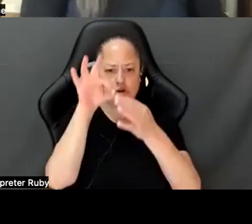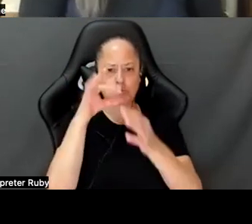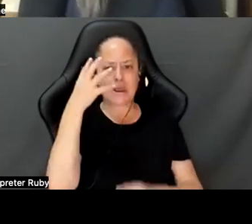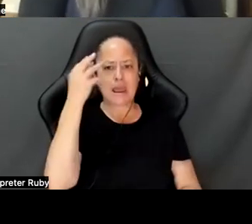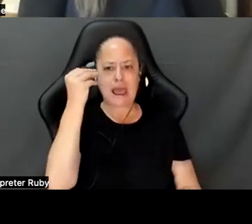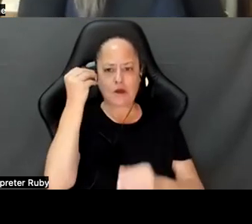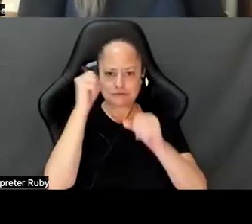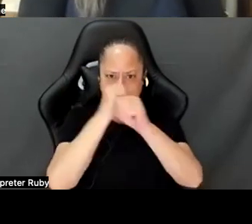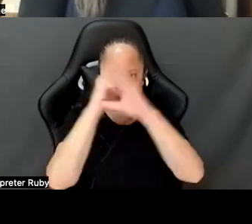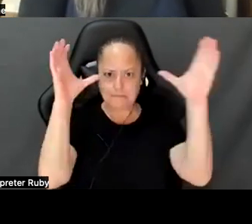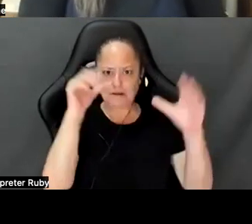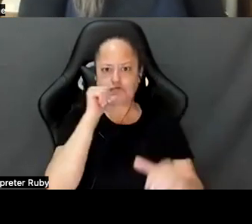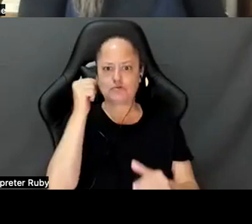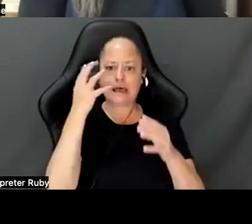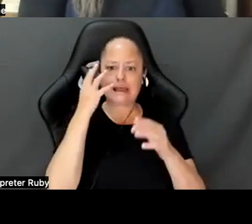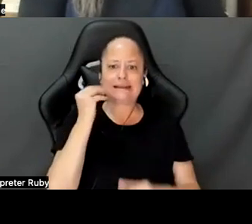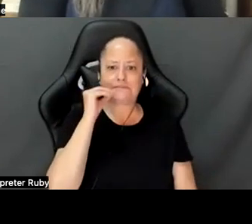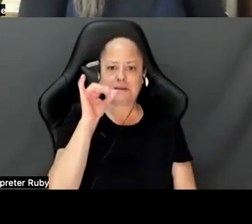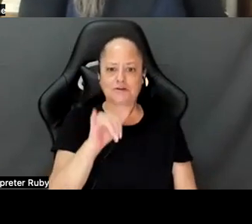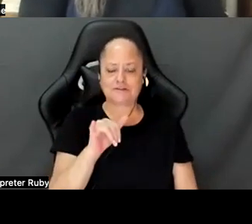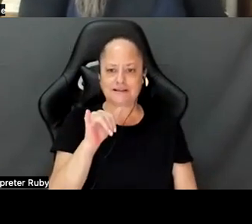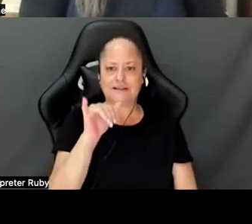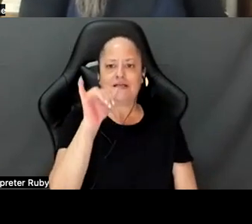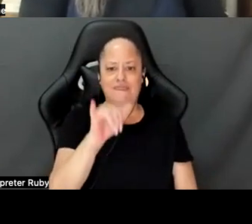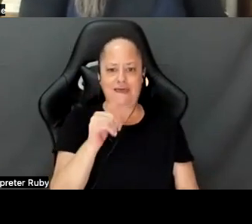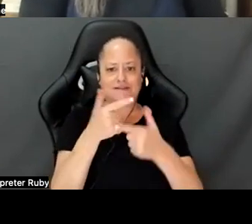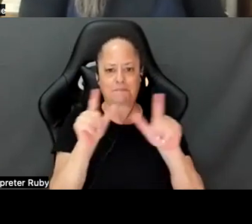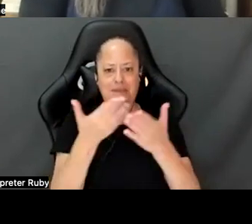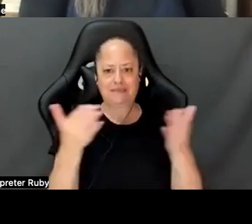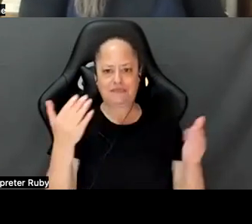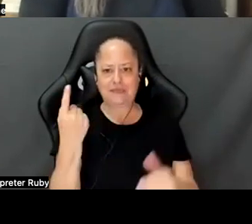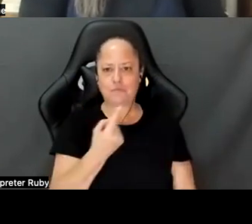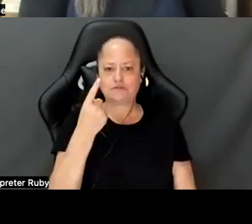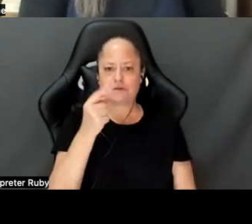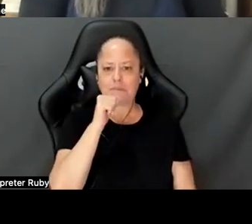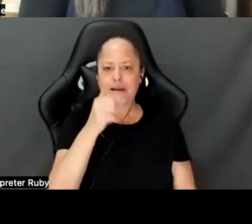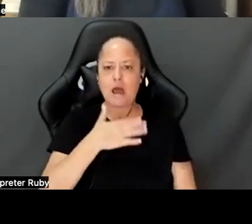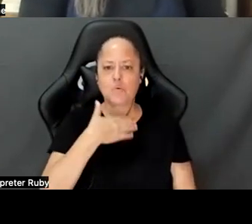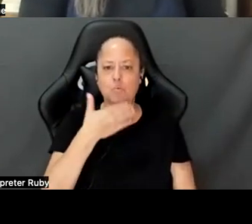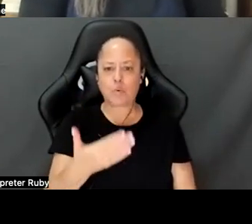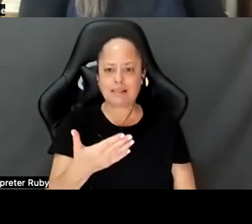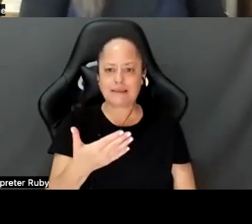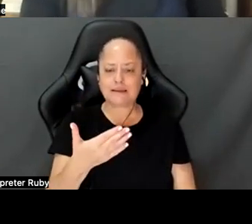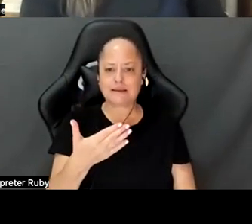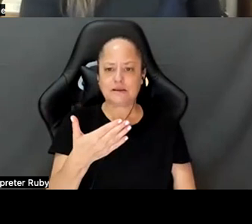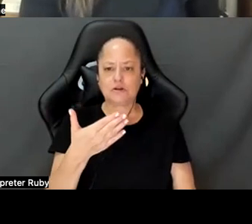we haven't experienced it. So, but I will say that that is a big thing when someone is not willing to attempt to get on